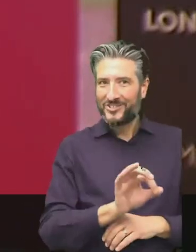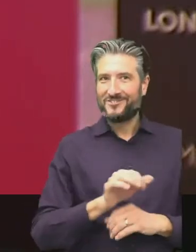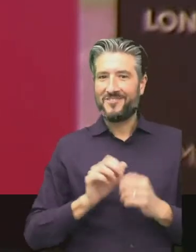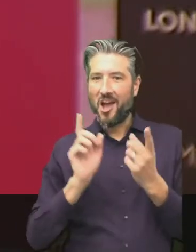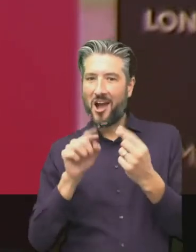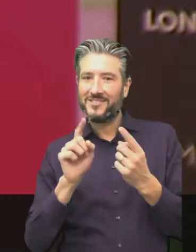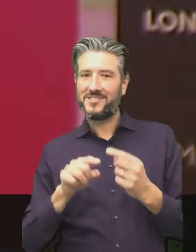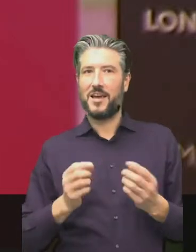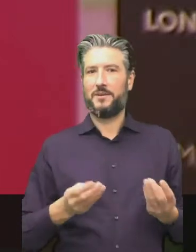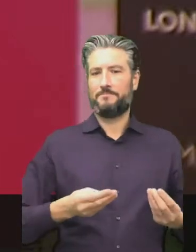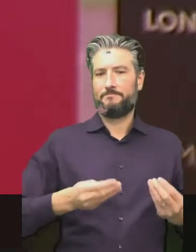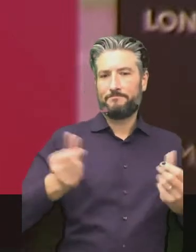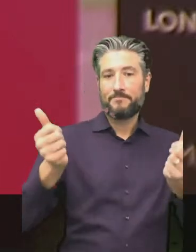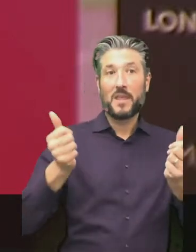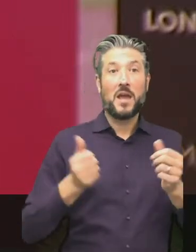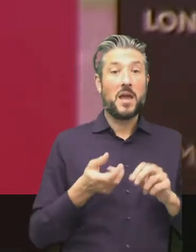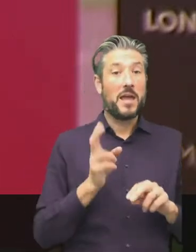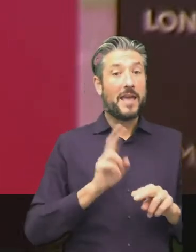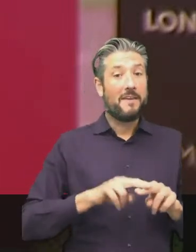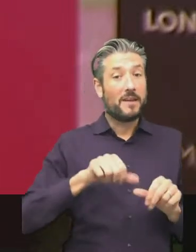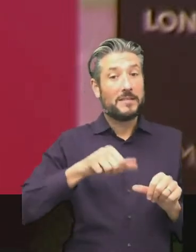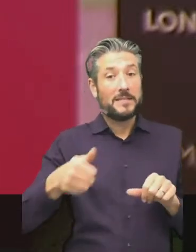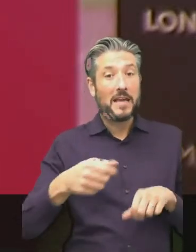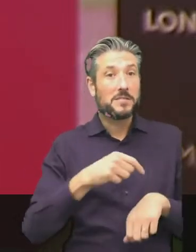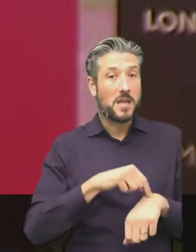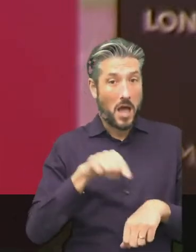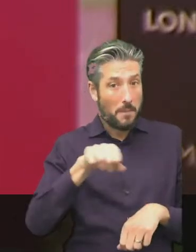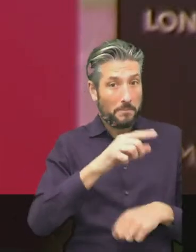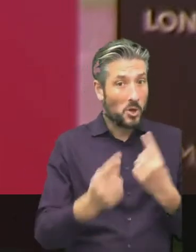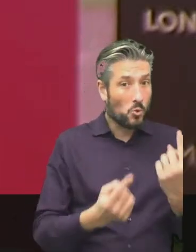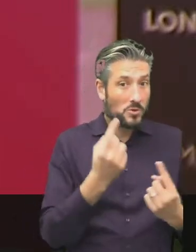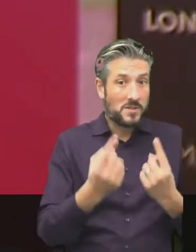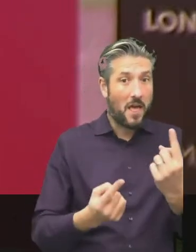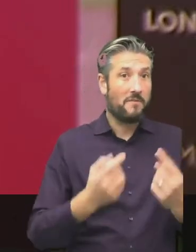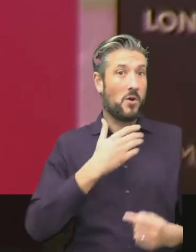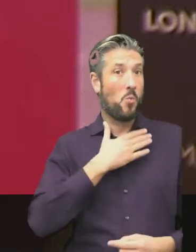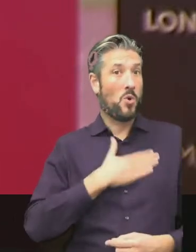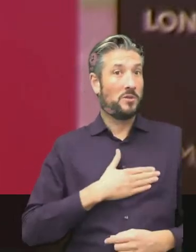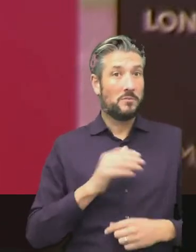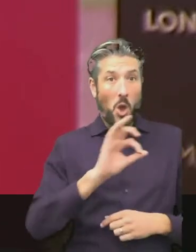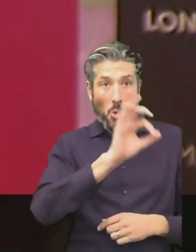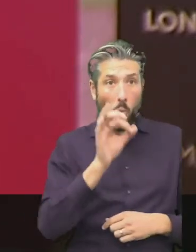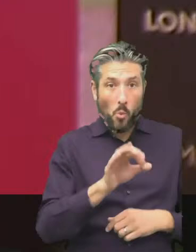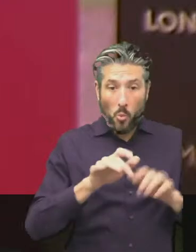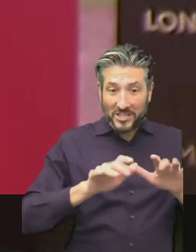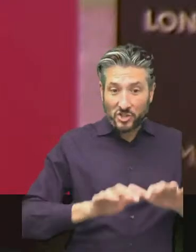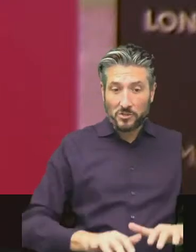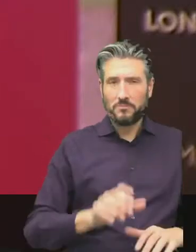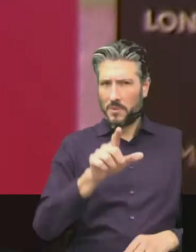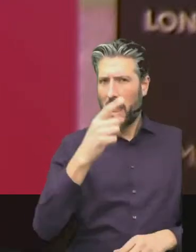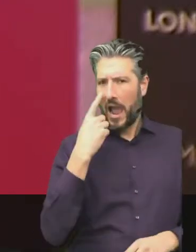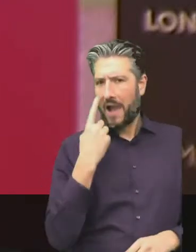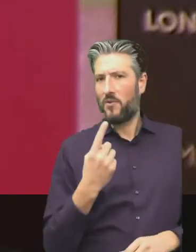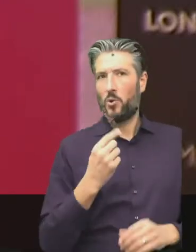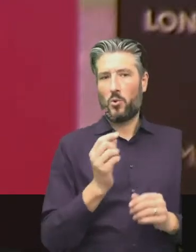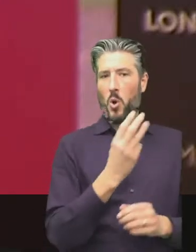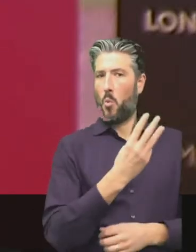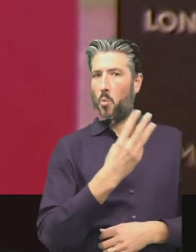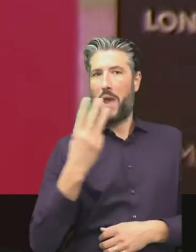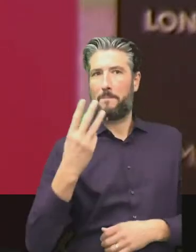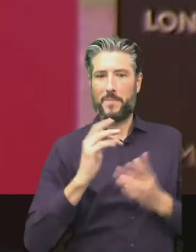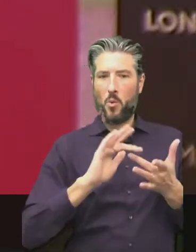more involved next time, don't forget to keep an eye on our website for details of how to do this for our